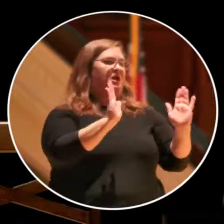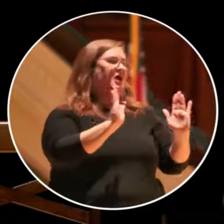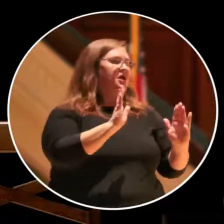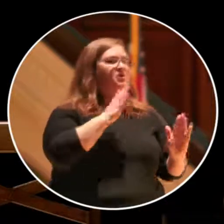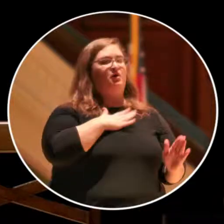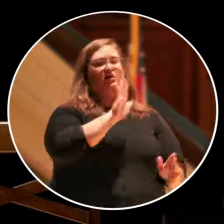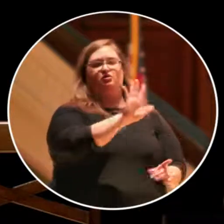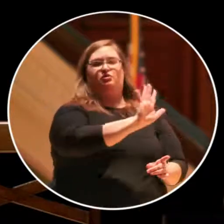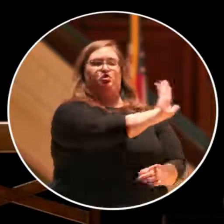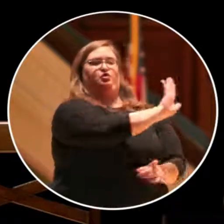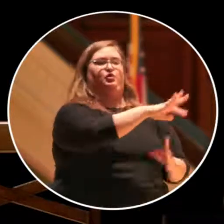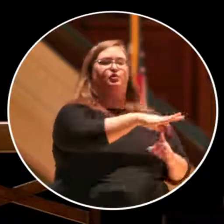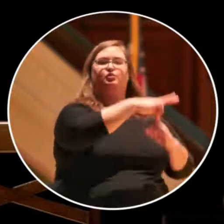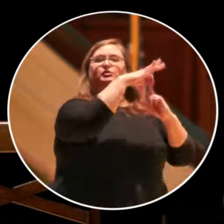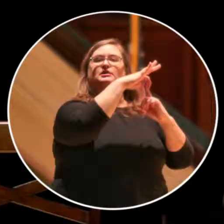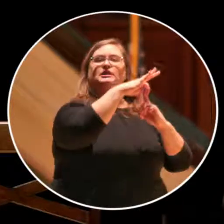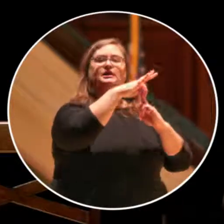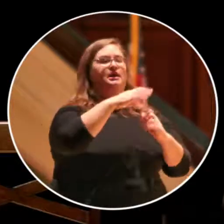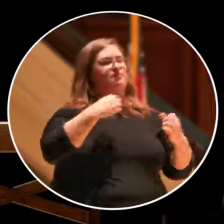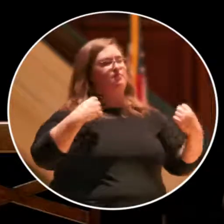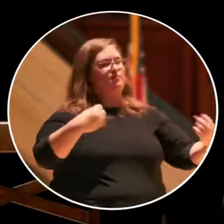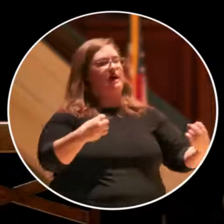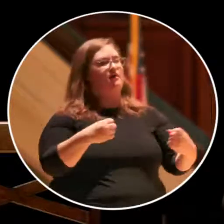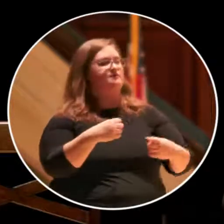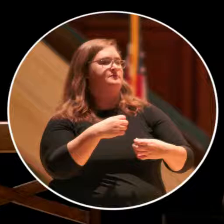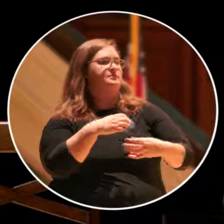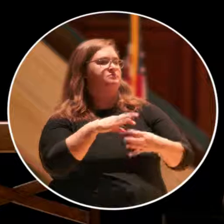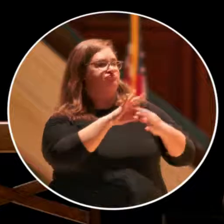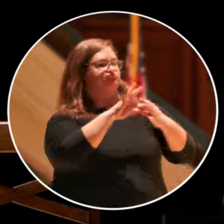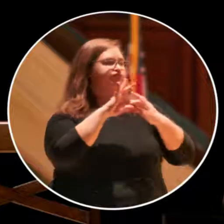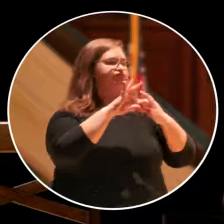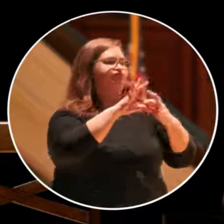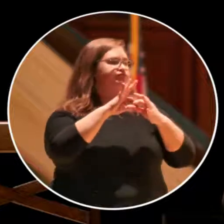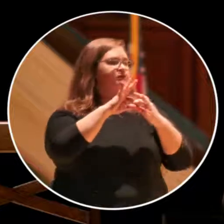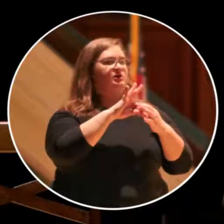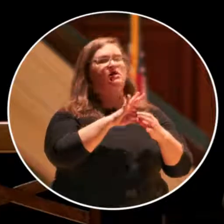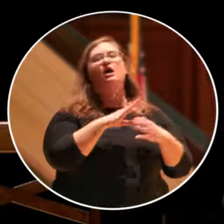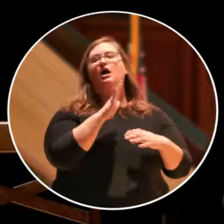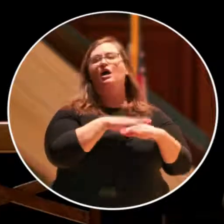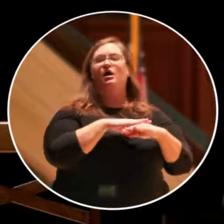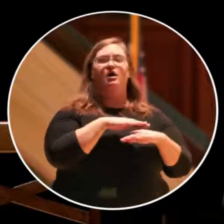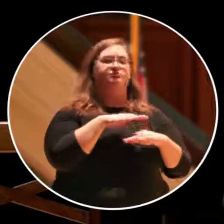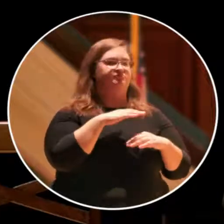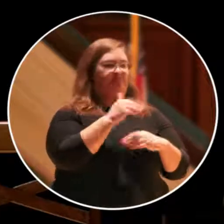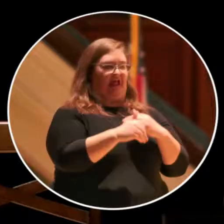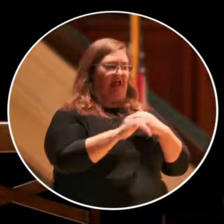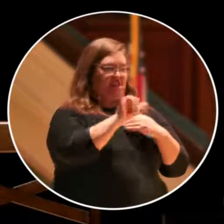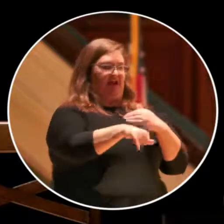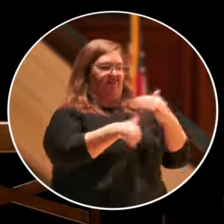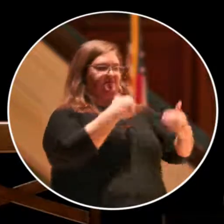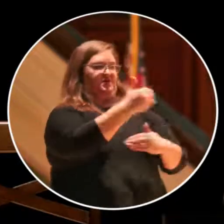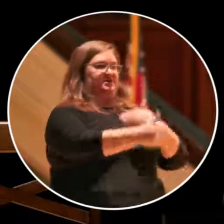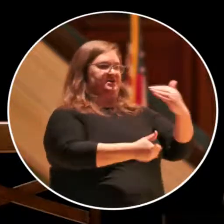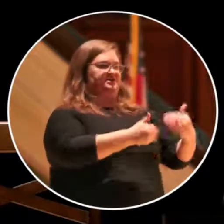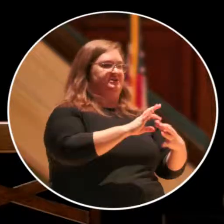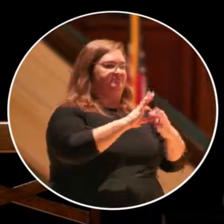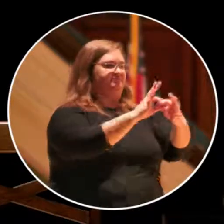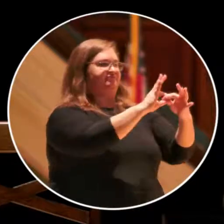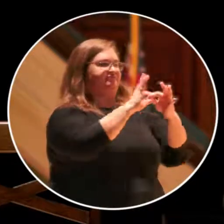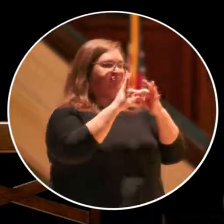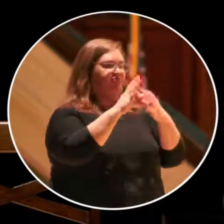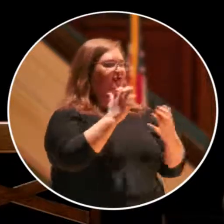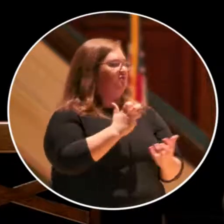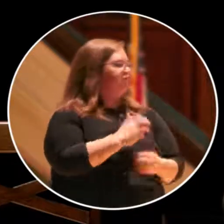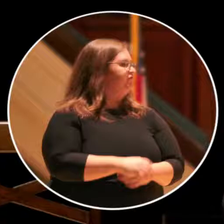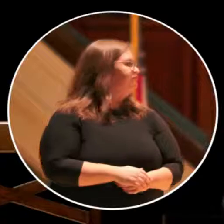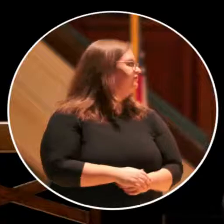unique and powerful bonds that are often forged on the journey through motherhood. With her